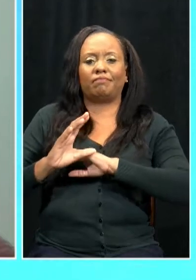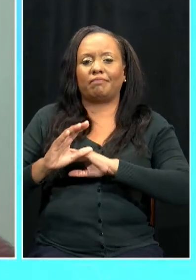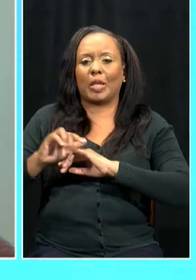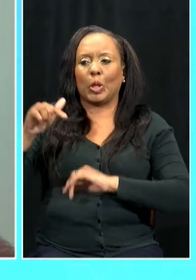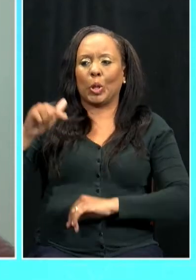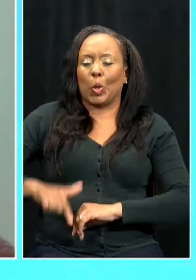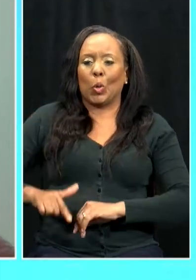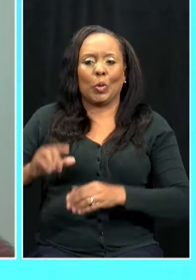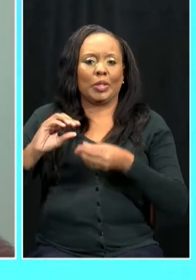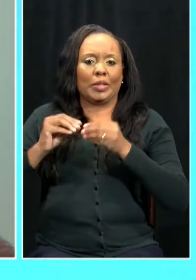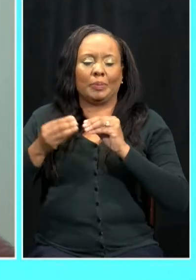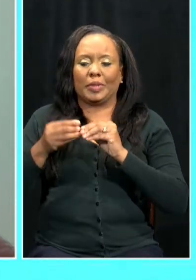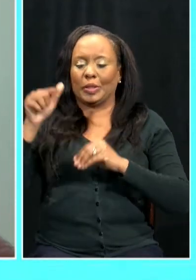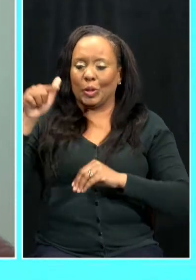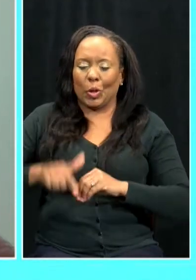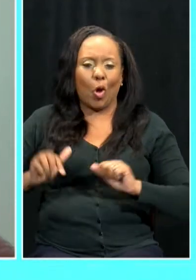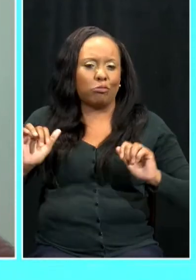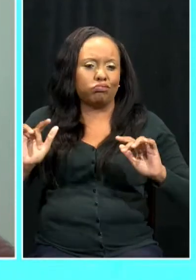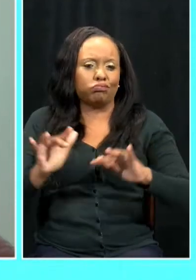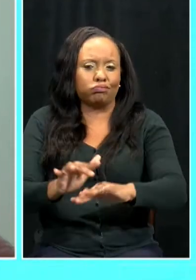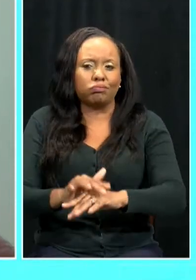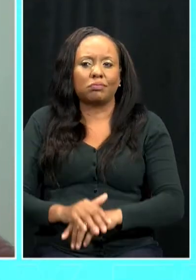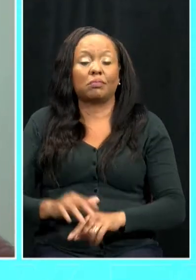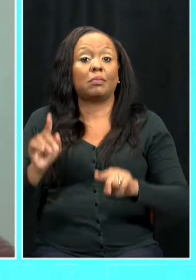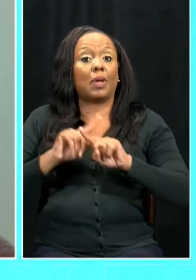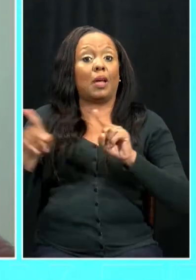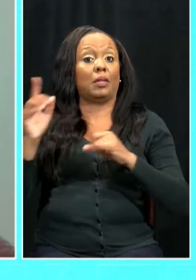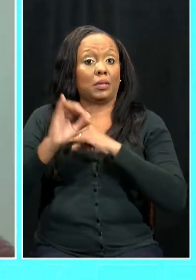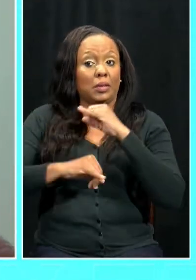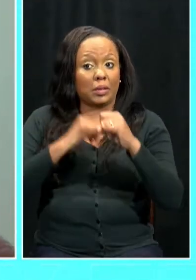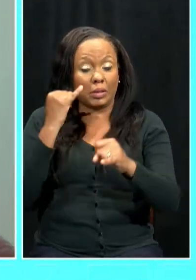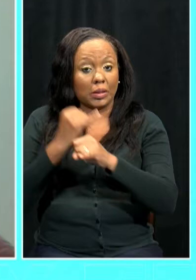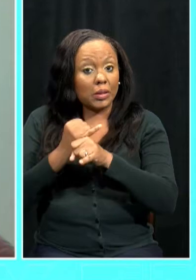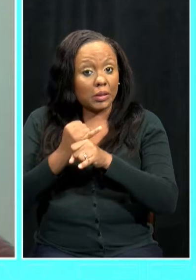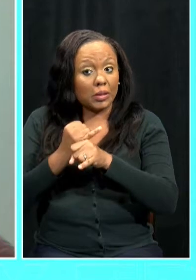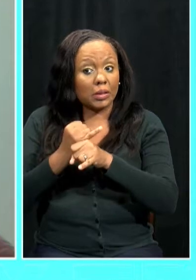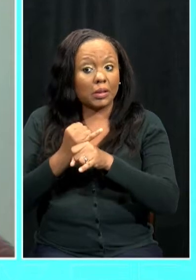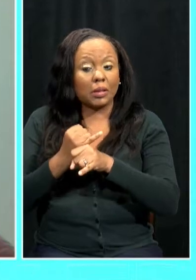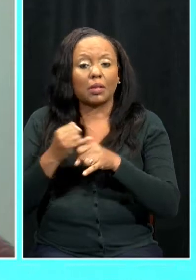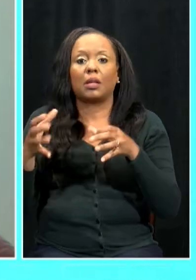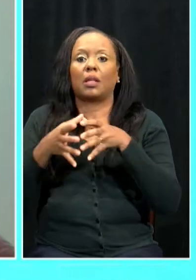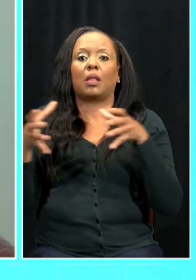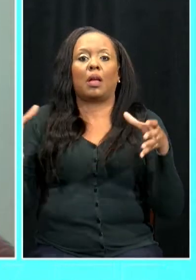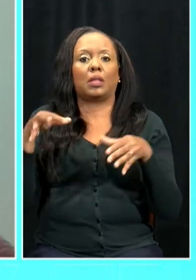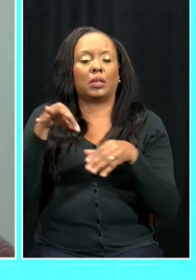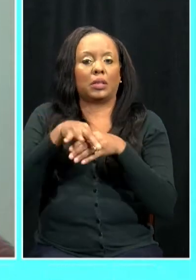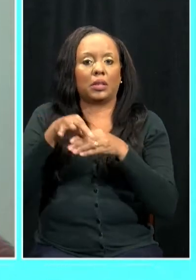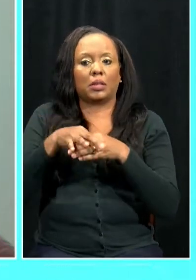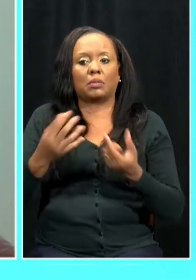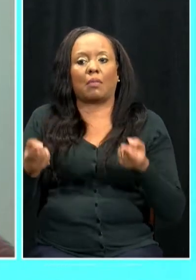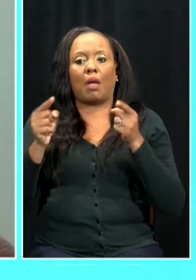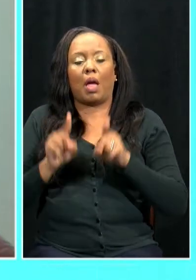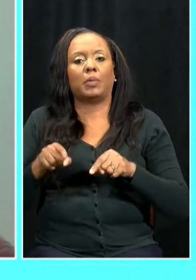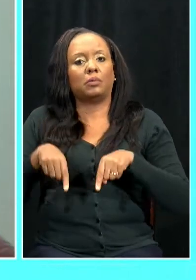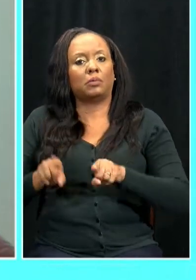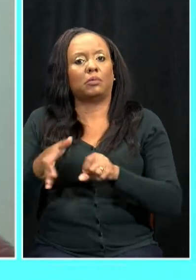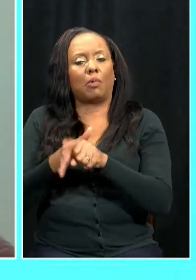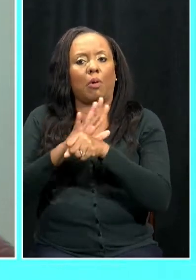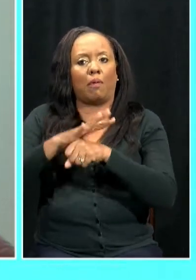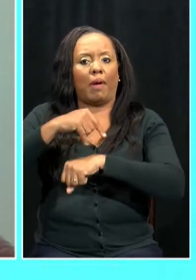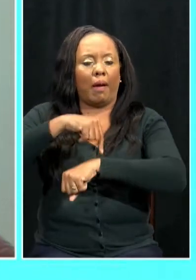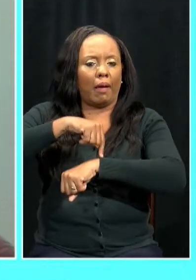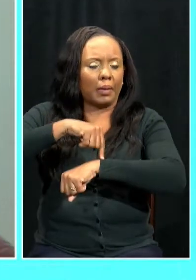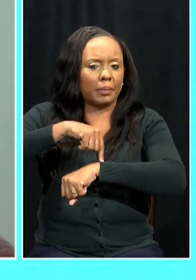the international scene, there have been a number of elections held during the COVID period